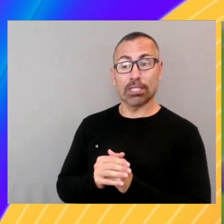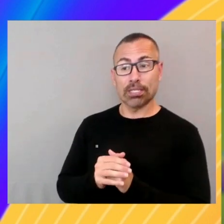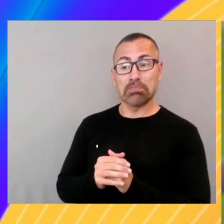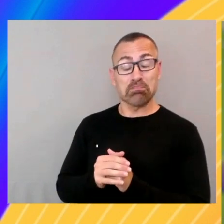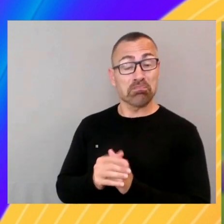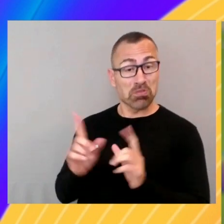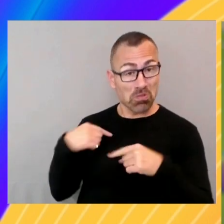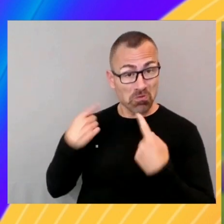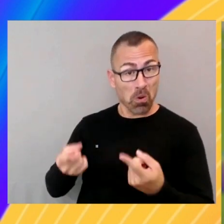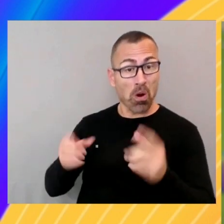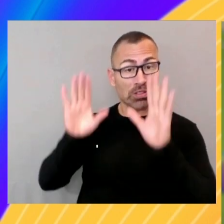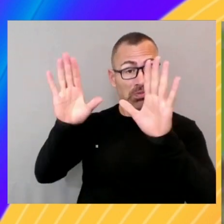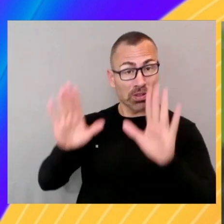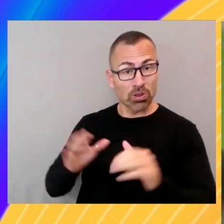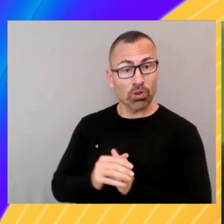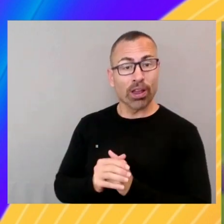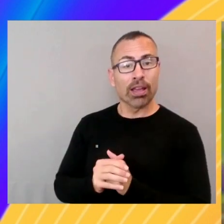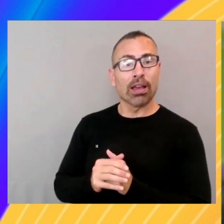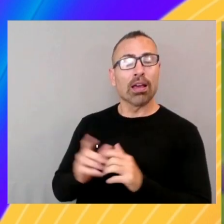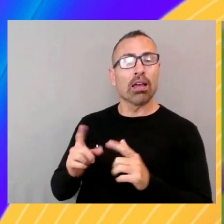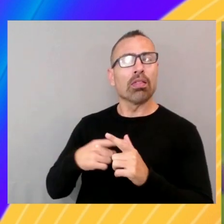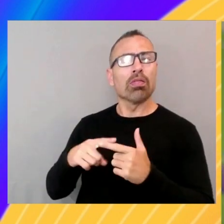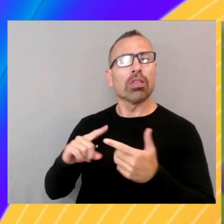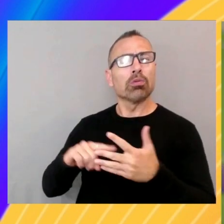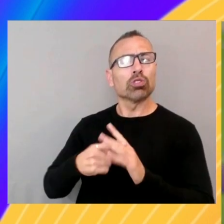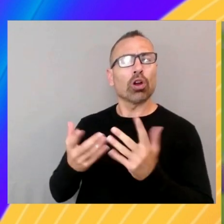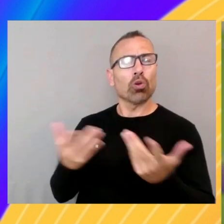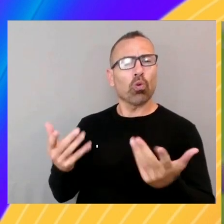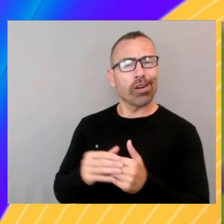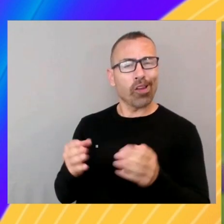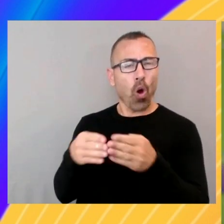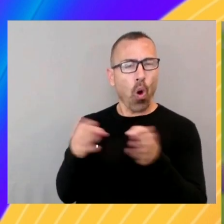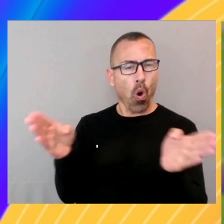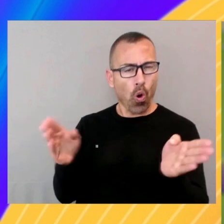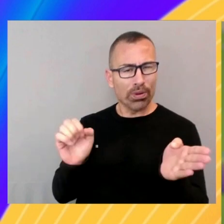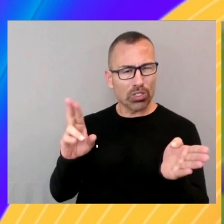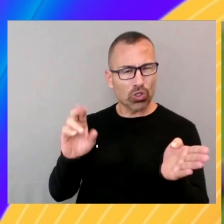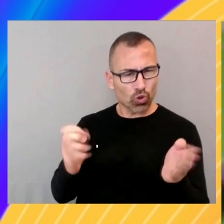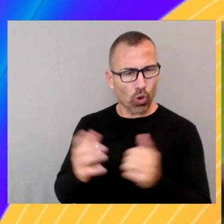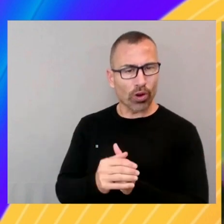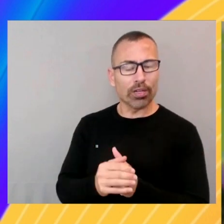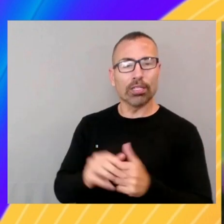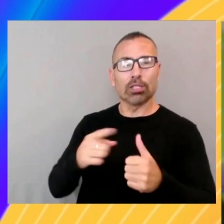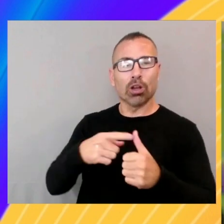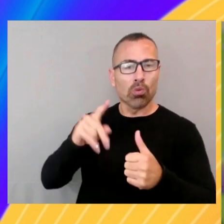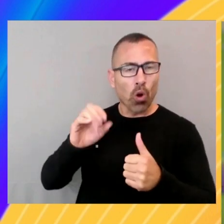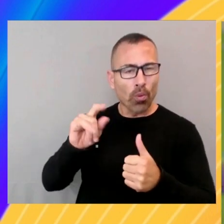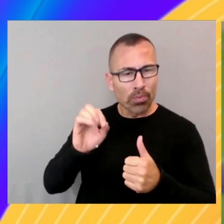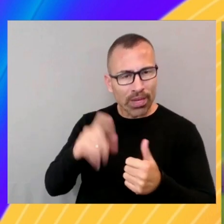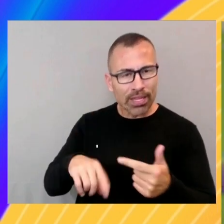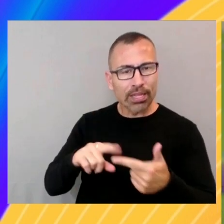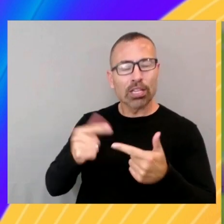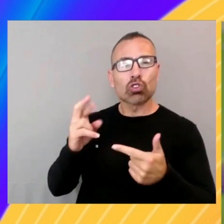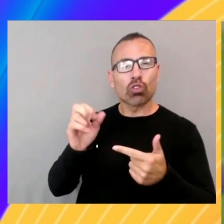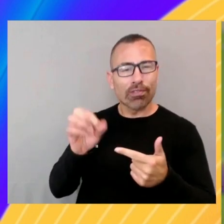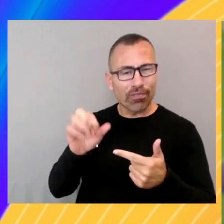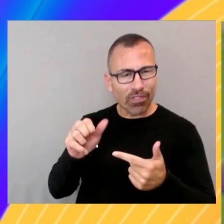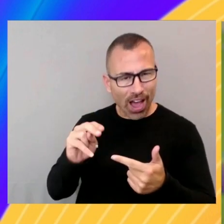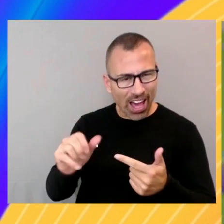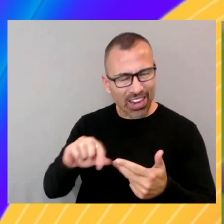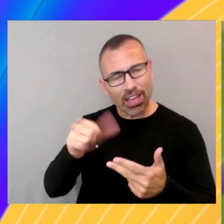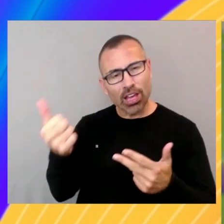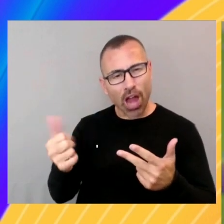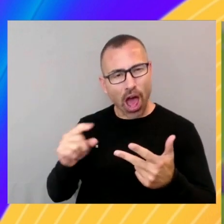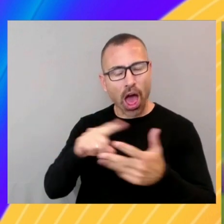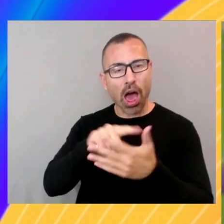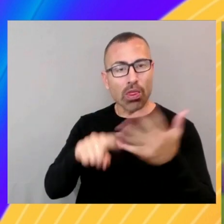open source managed services like Prometheus and Grafana and OpenTelemetry. Those services are great and so powerful, but as with